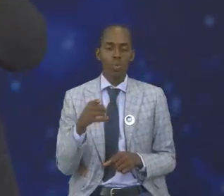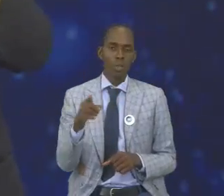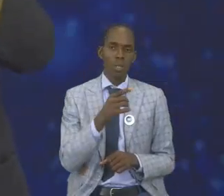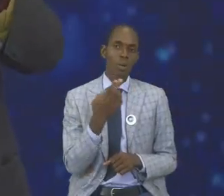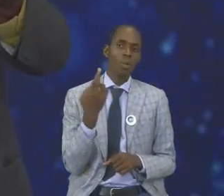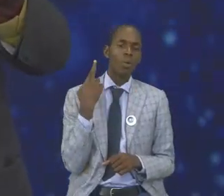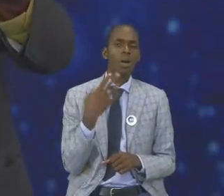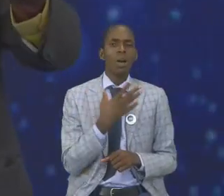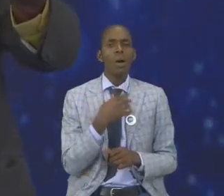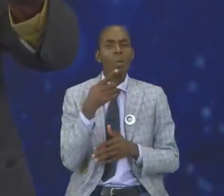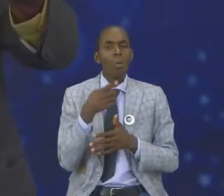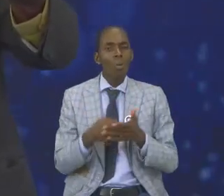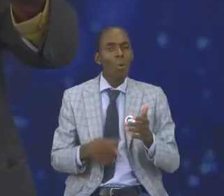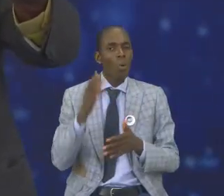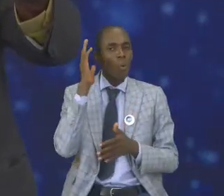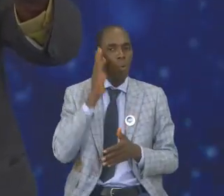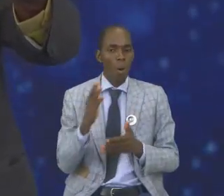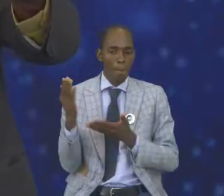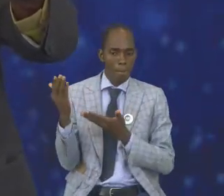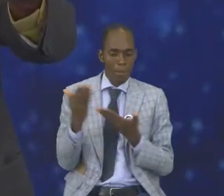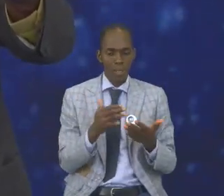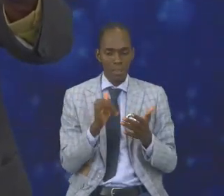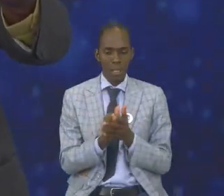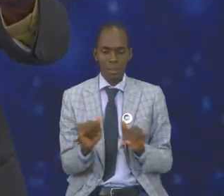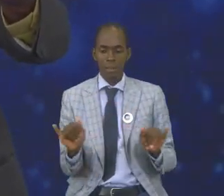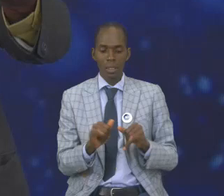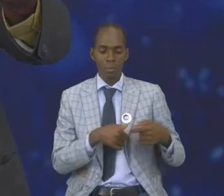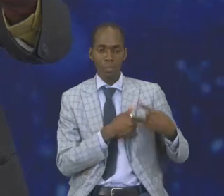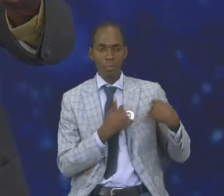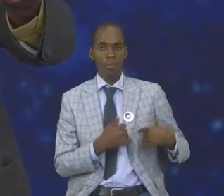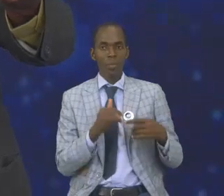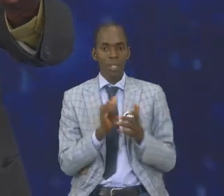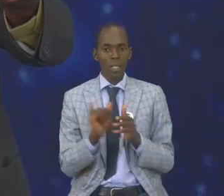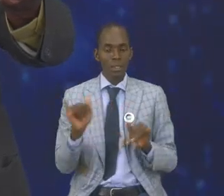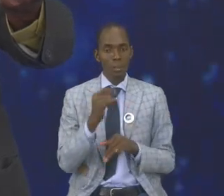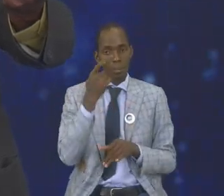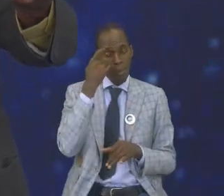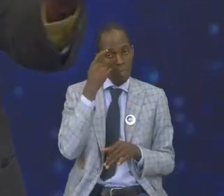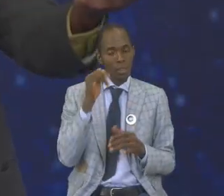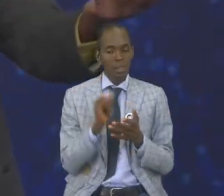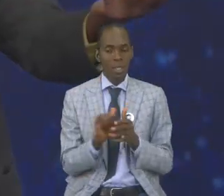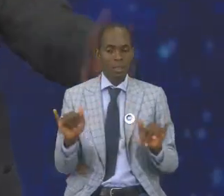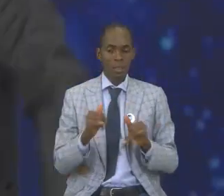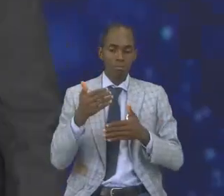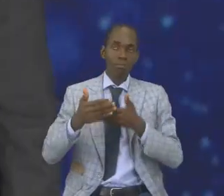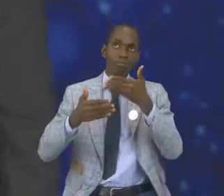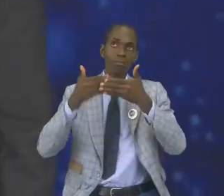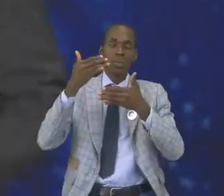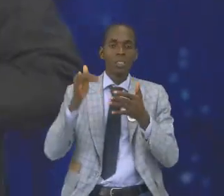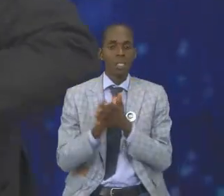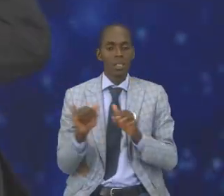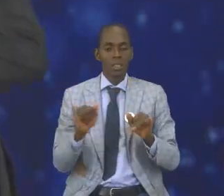will bring that same heart, that same mind, that same progress, and that same courage